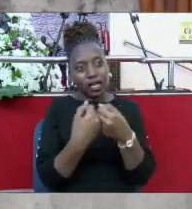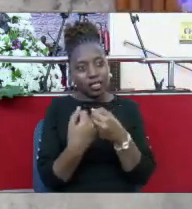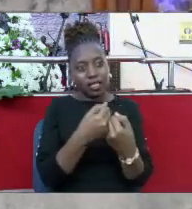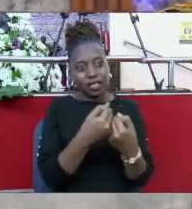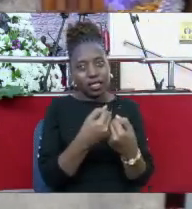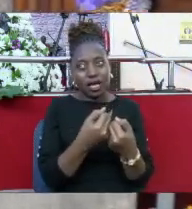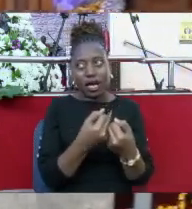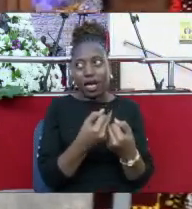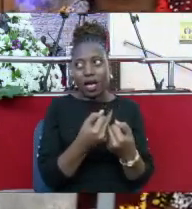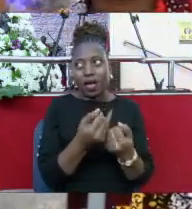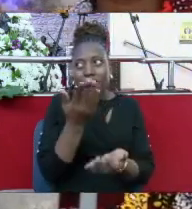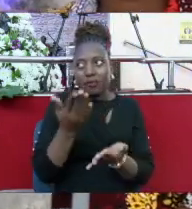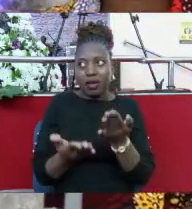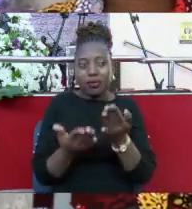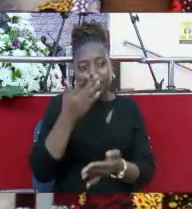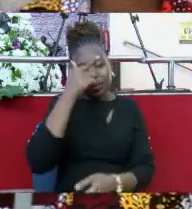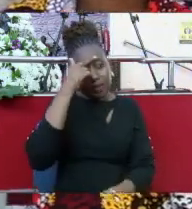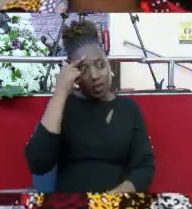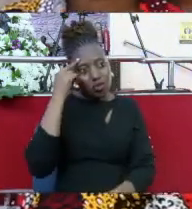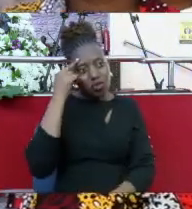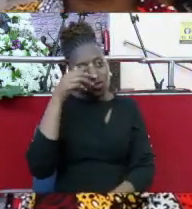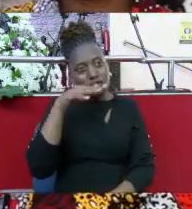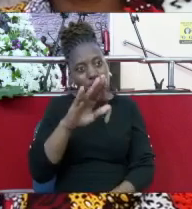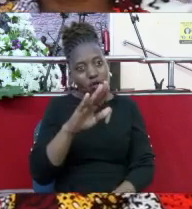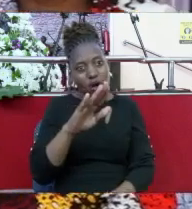Maybe it may be because of your own doing,